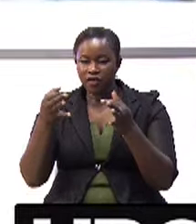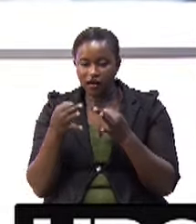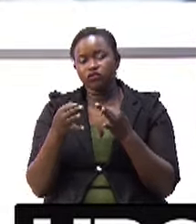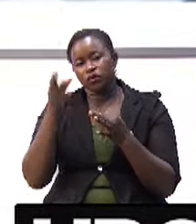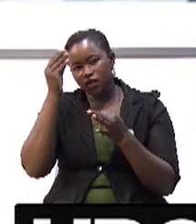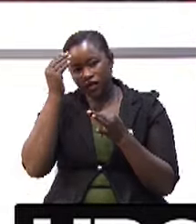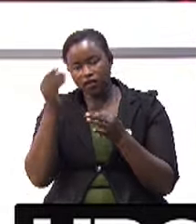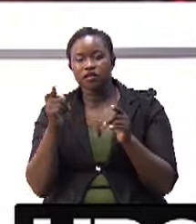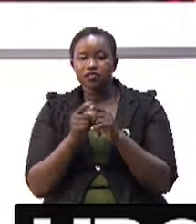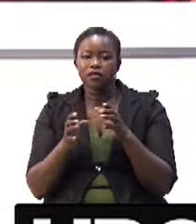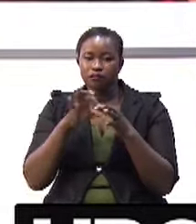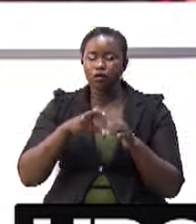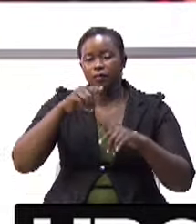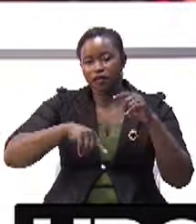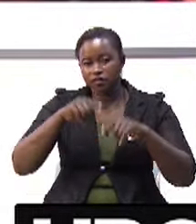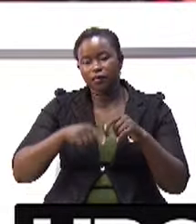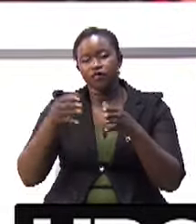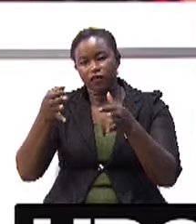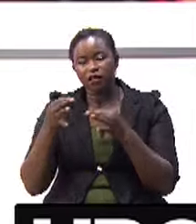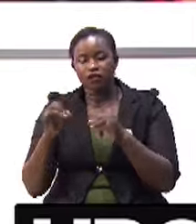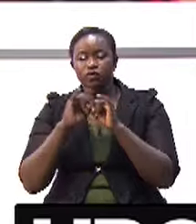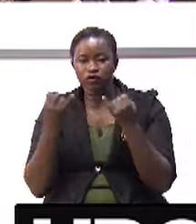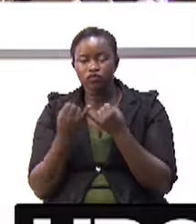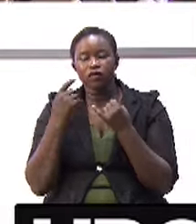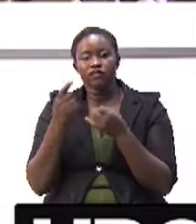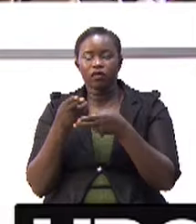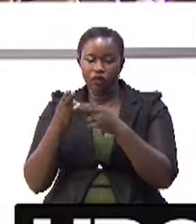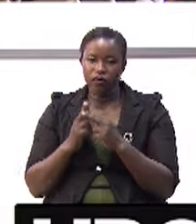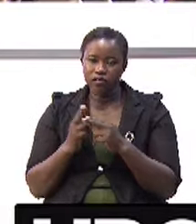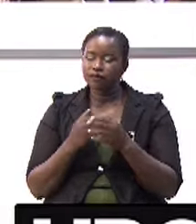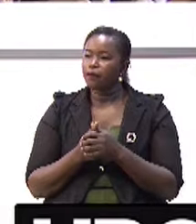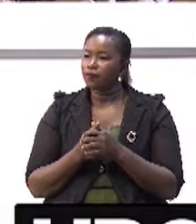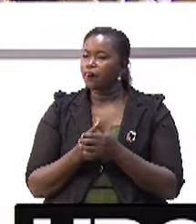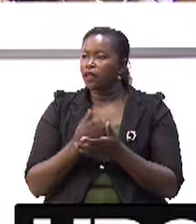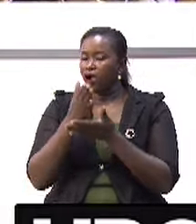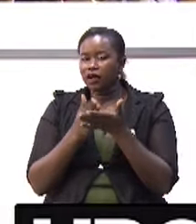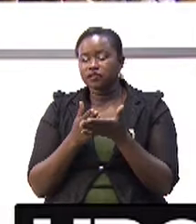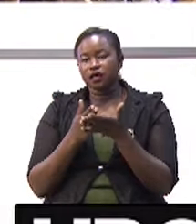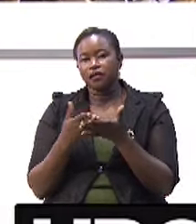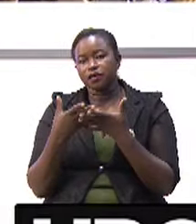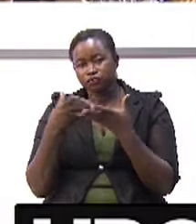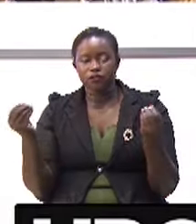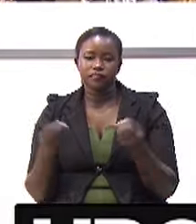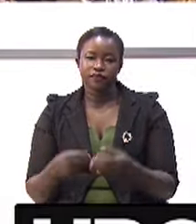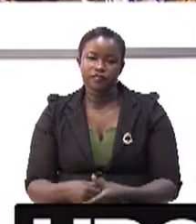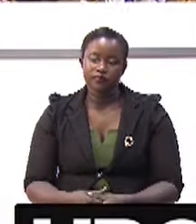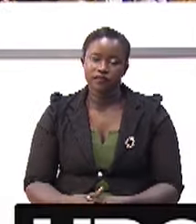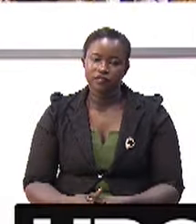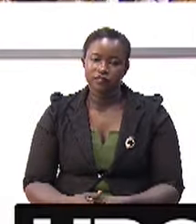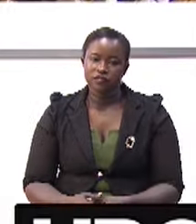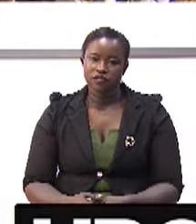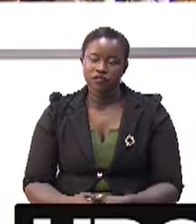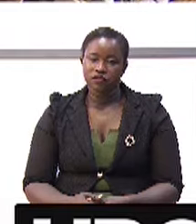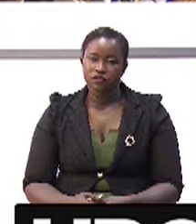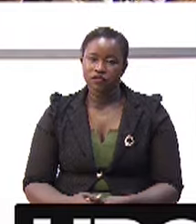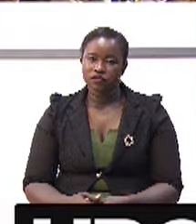and connects participants to financial institutions for loans. Some of them disappear and we don't follow them up well, but those